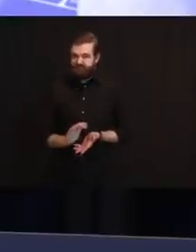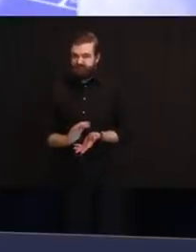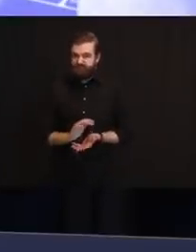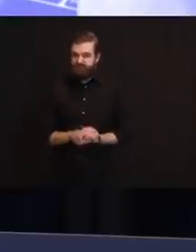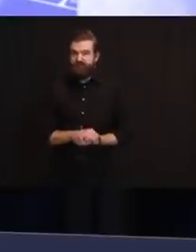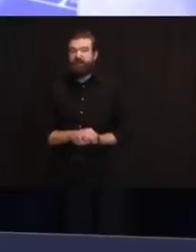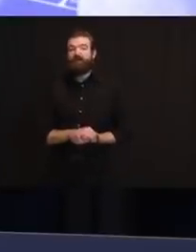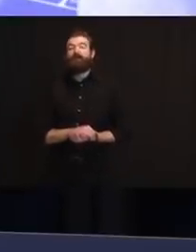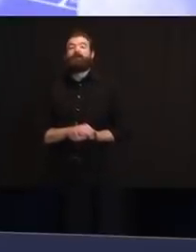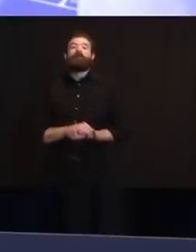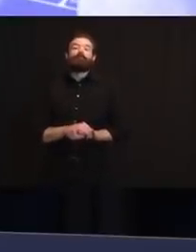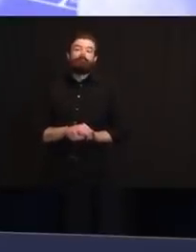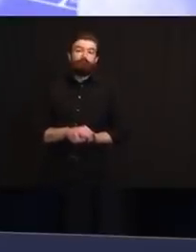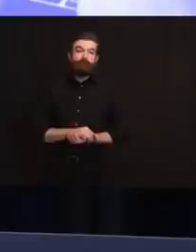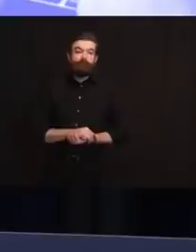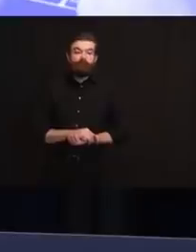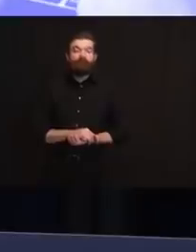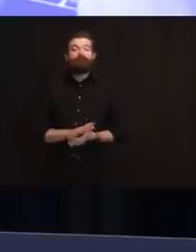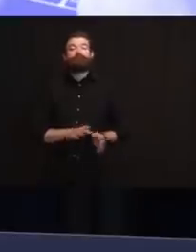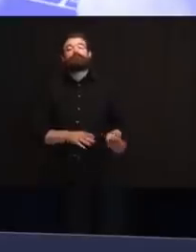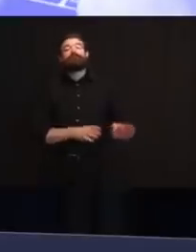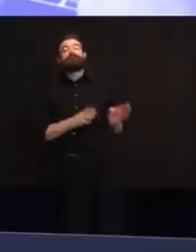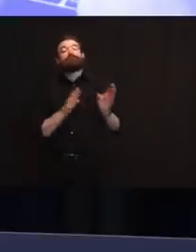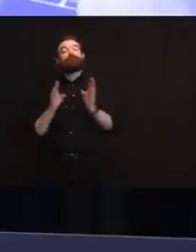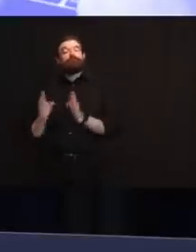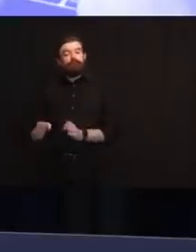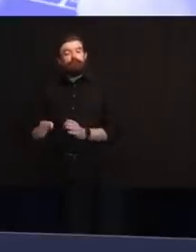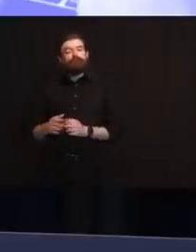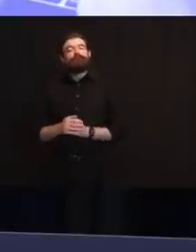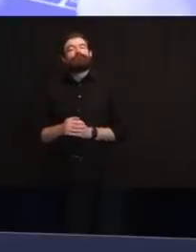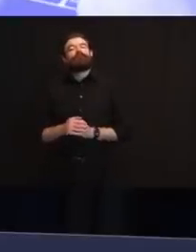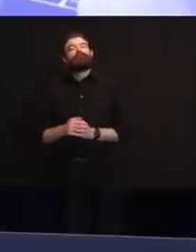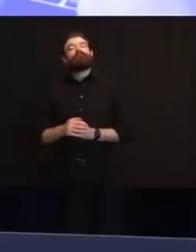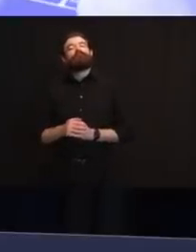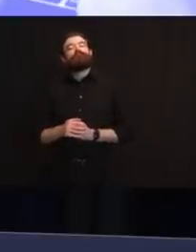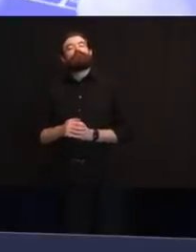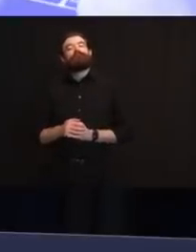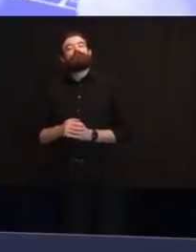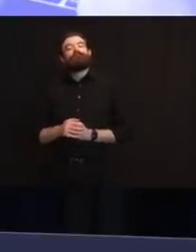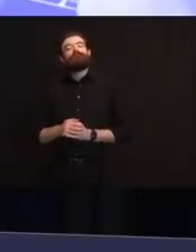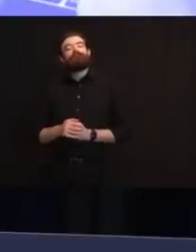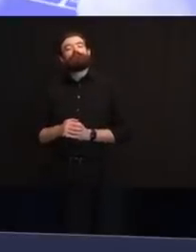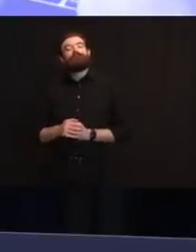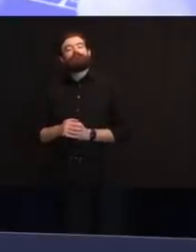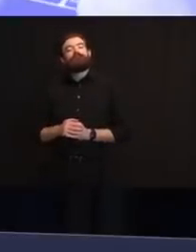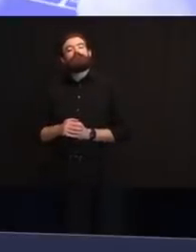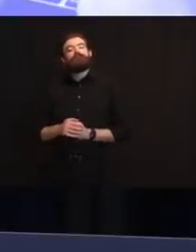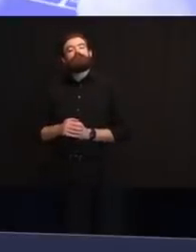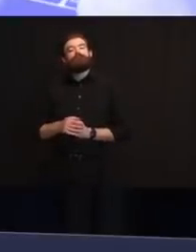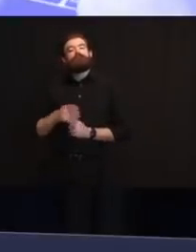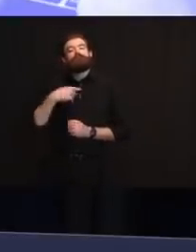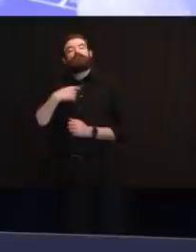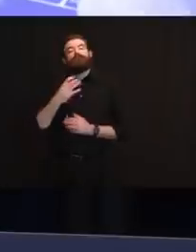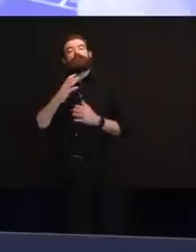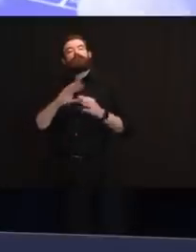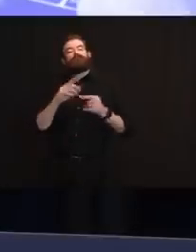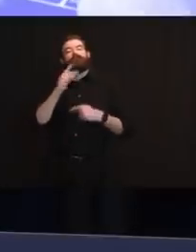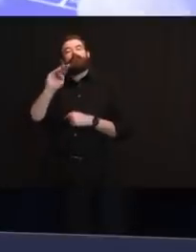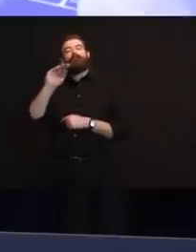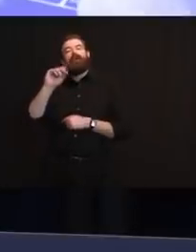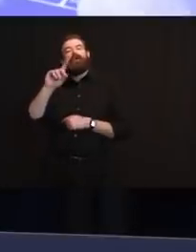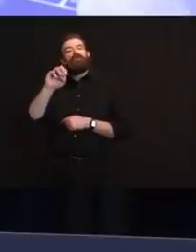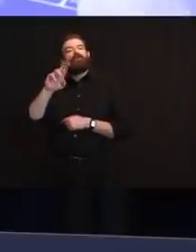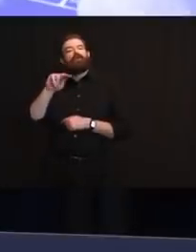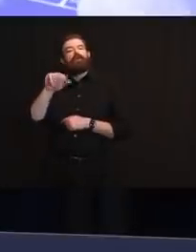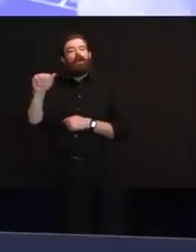Separately, we also received updated guidance on Moderna. For total Pfizer and Moderna for this month,